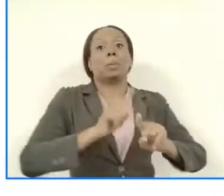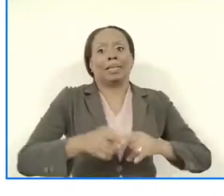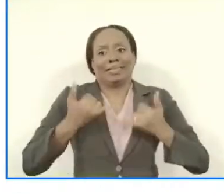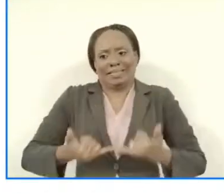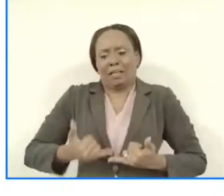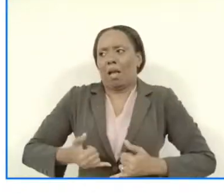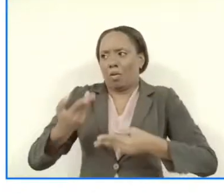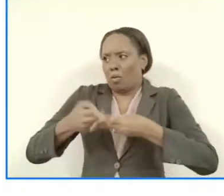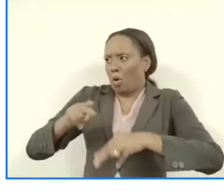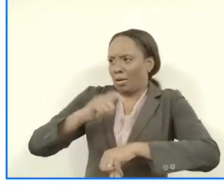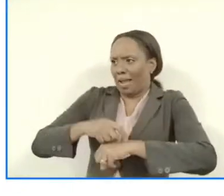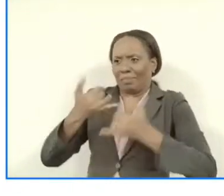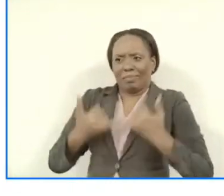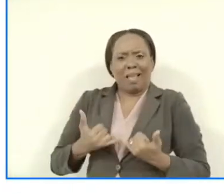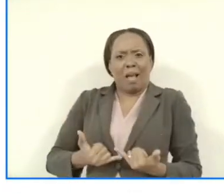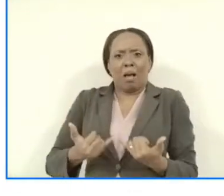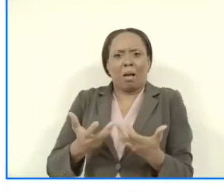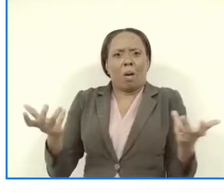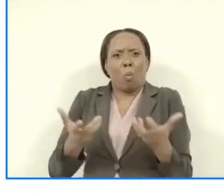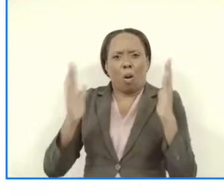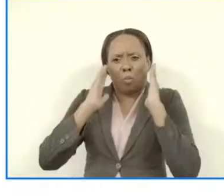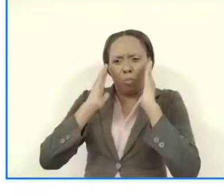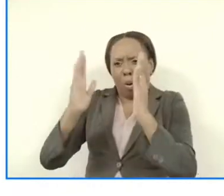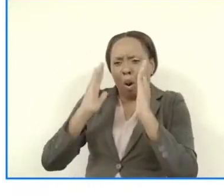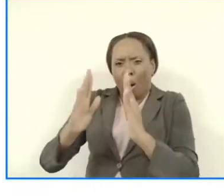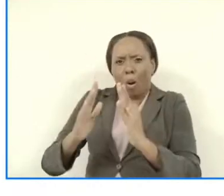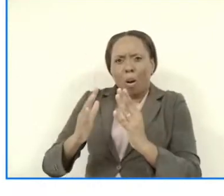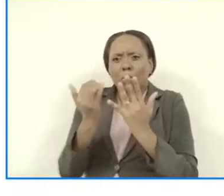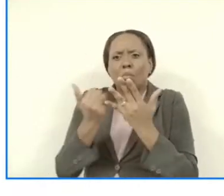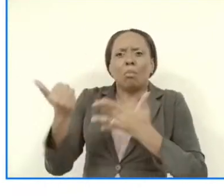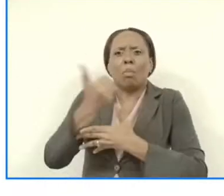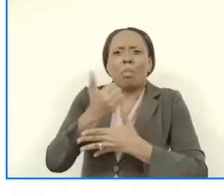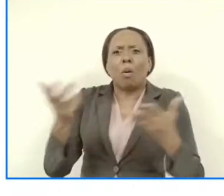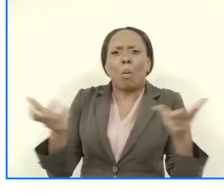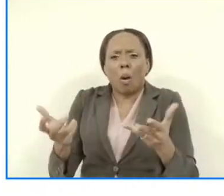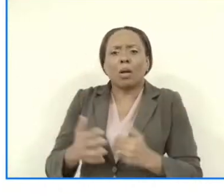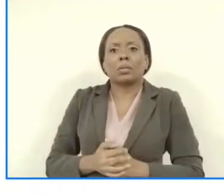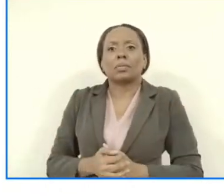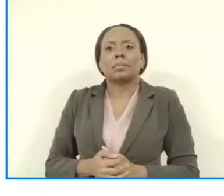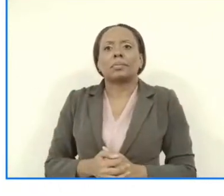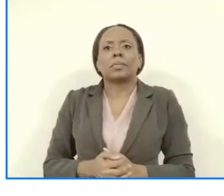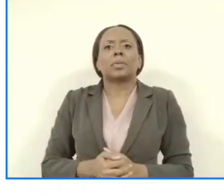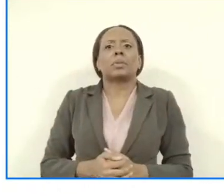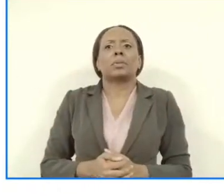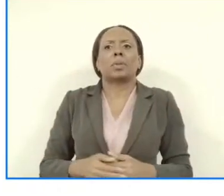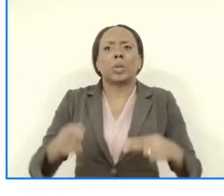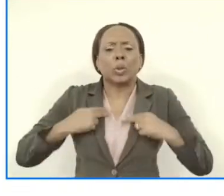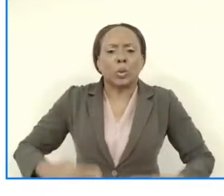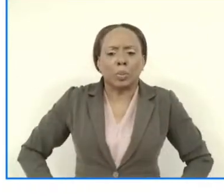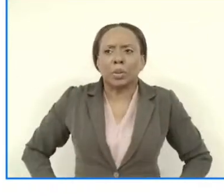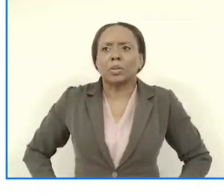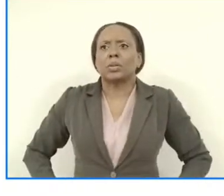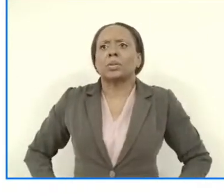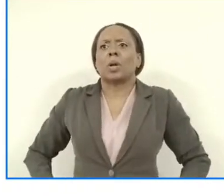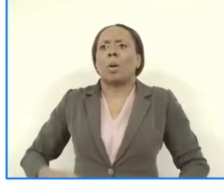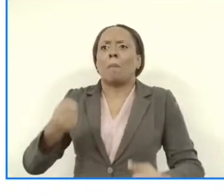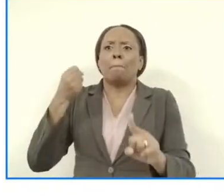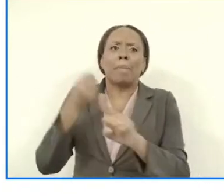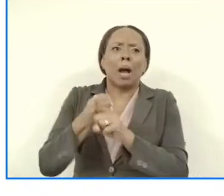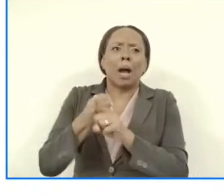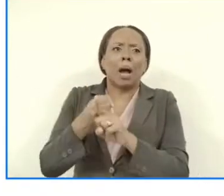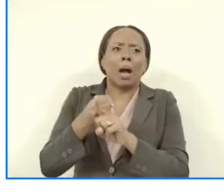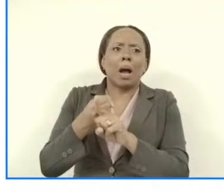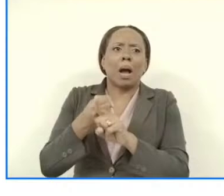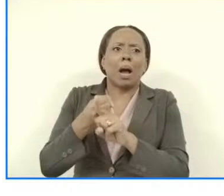the critical focus is on the persons, the individuals, the human beings who have been affected. The